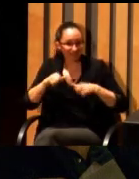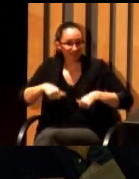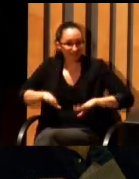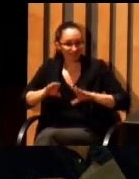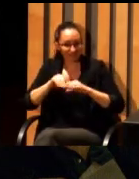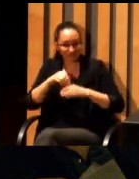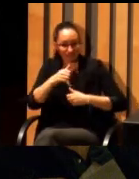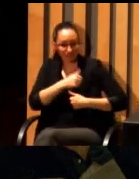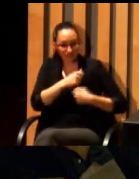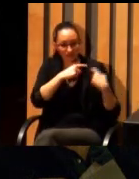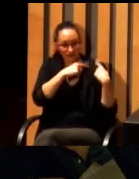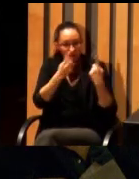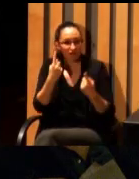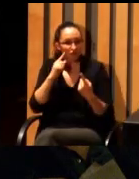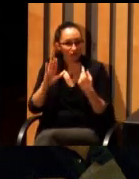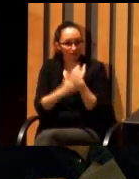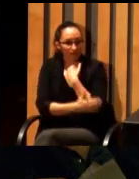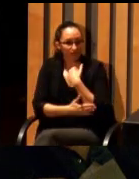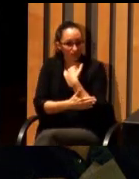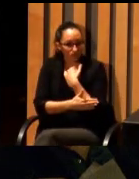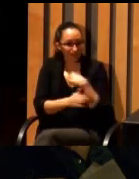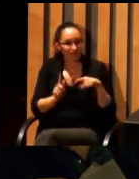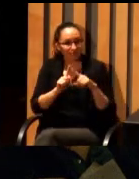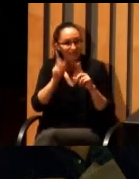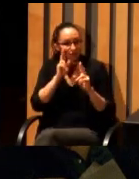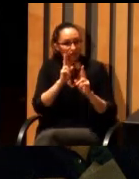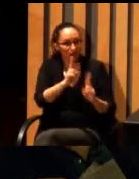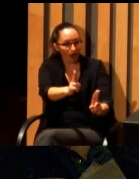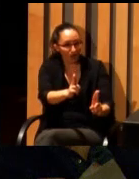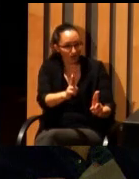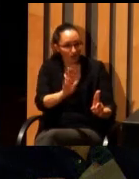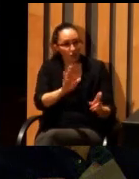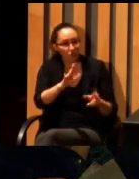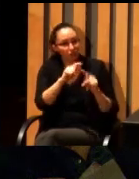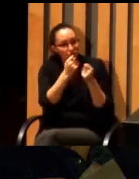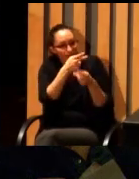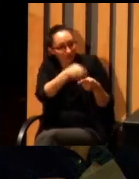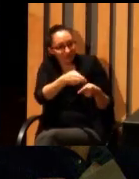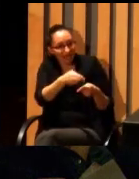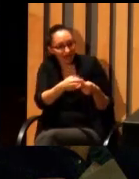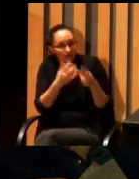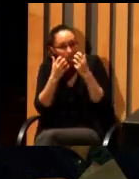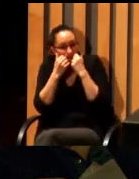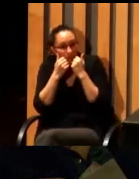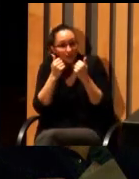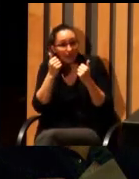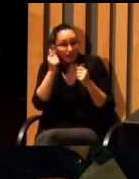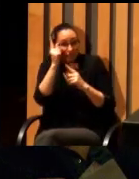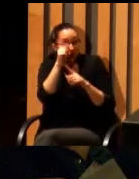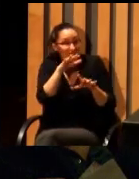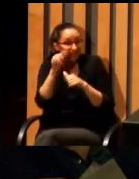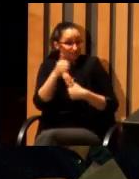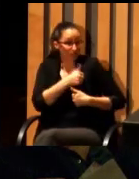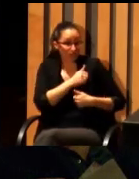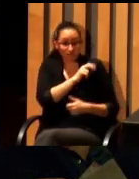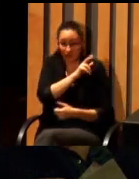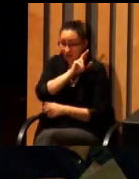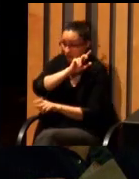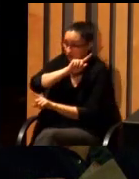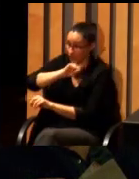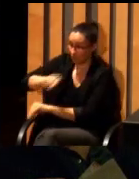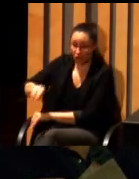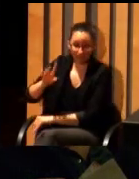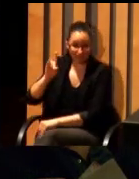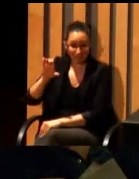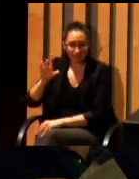military for their country. I just wonder why the moment they leave the military and come to Washington, D.C., people seem to forget all